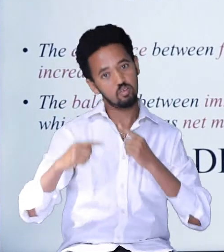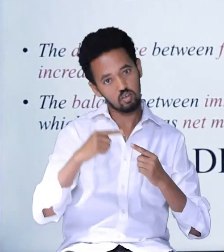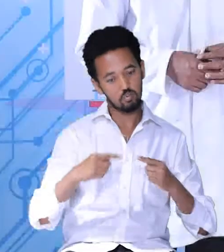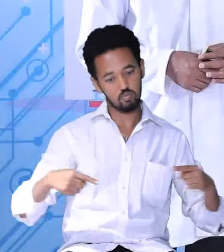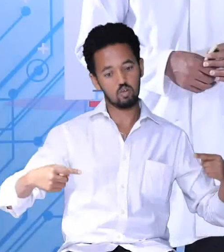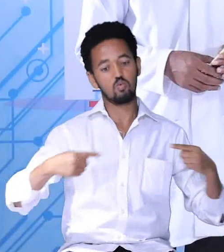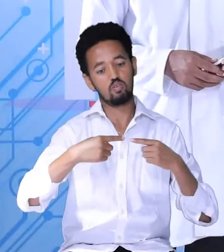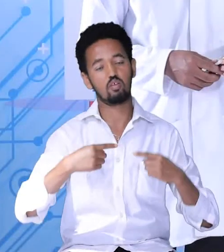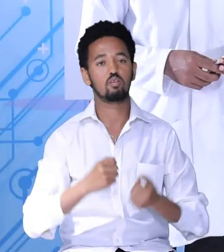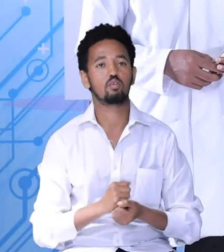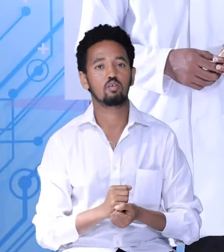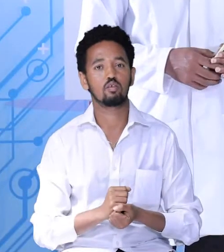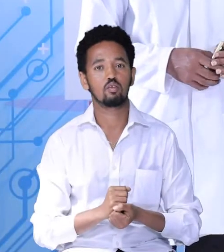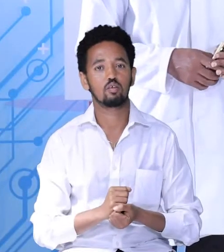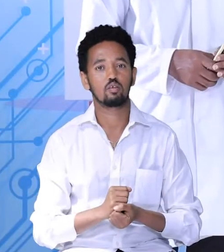constant.